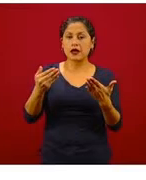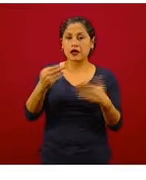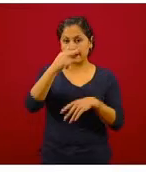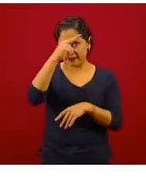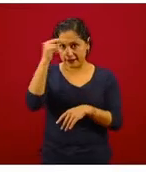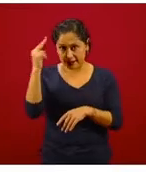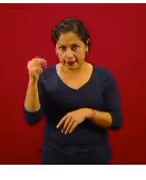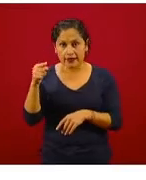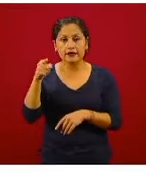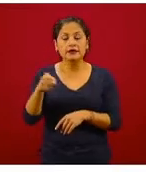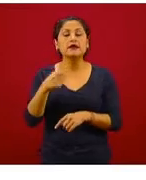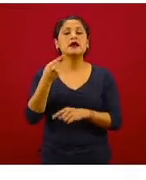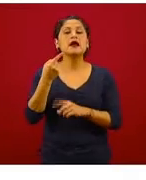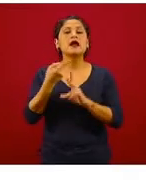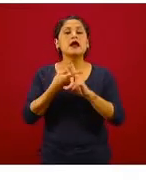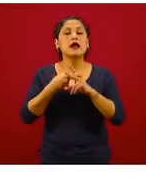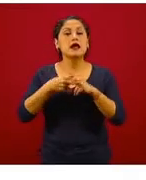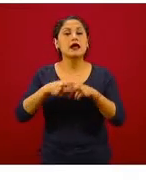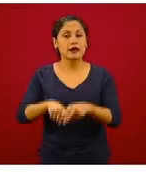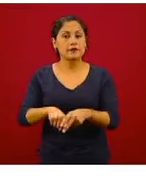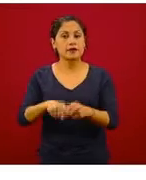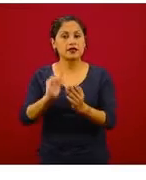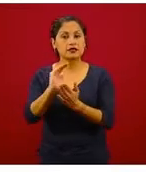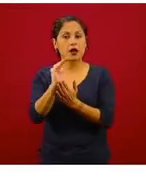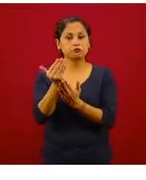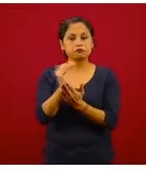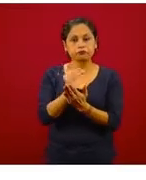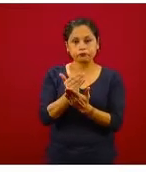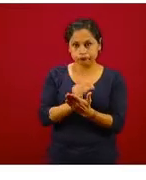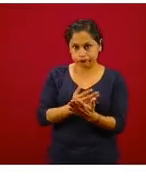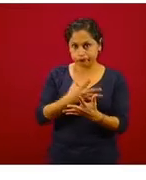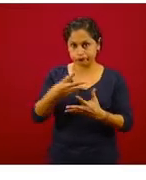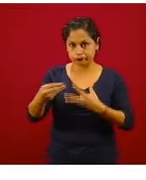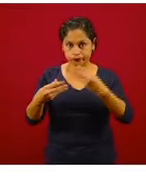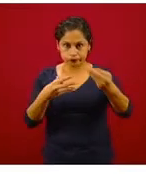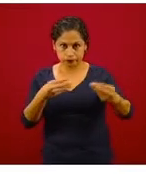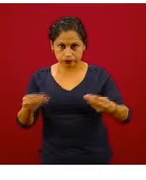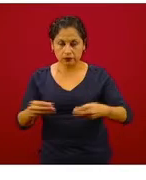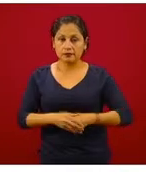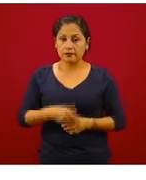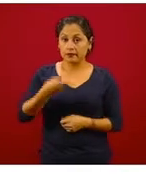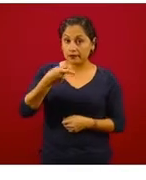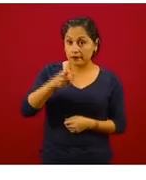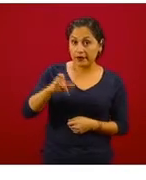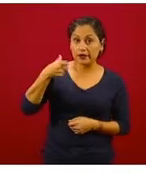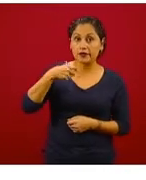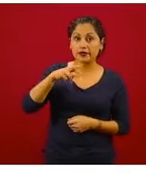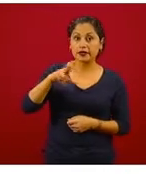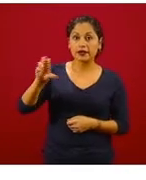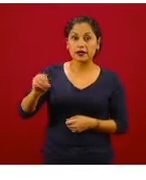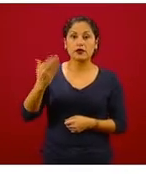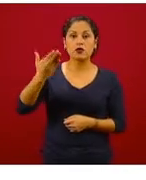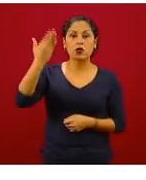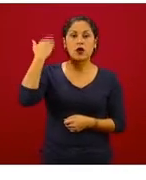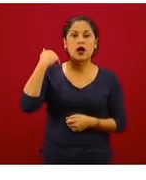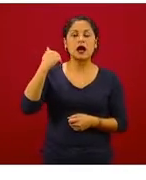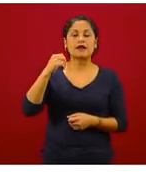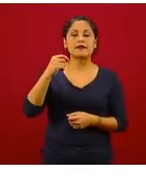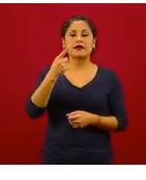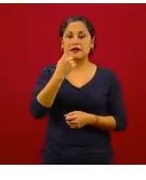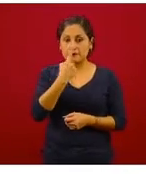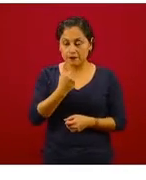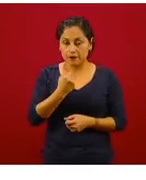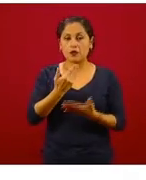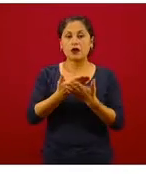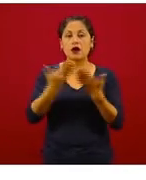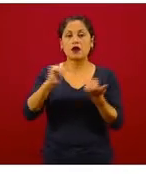Sur, and other places are having as well having a reduction in terms of how many new cases they